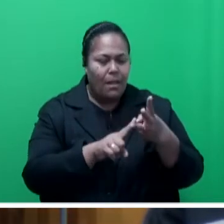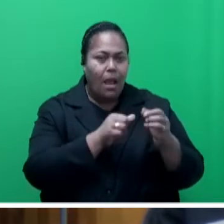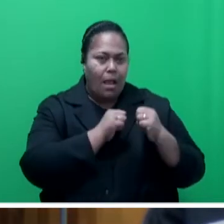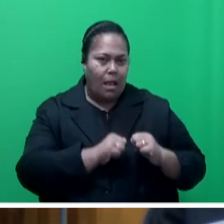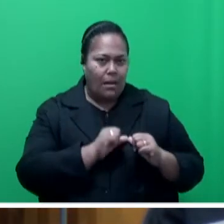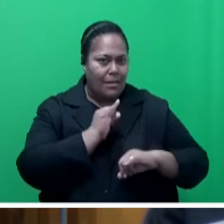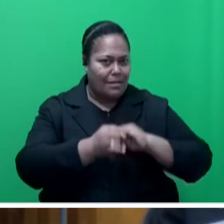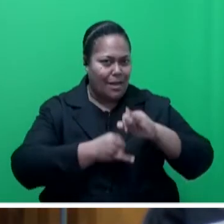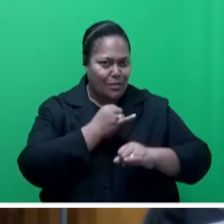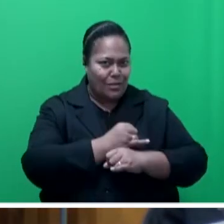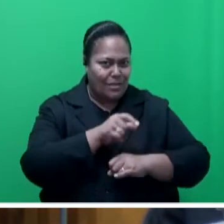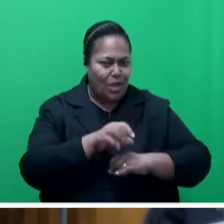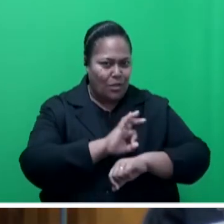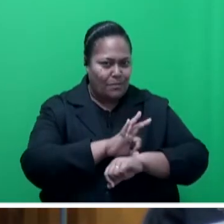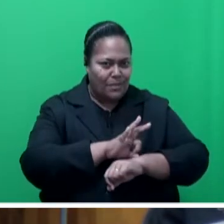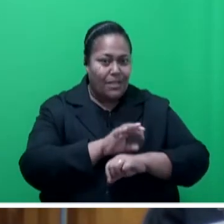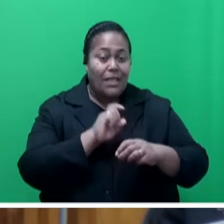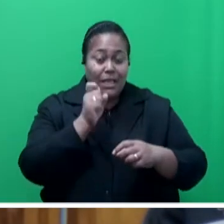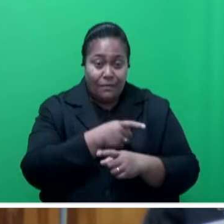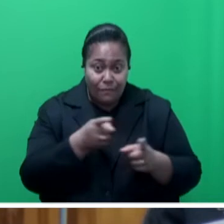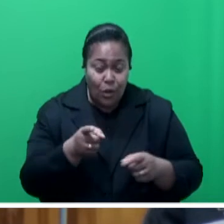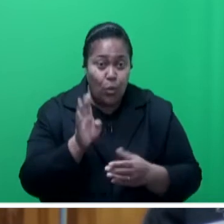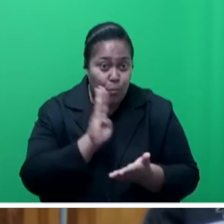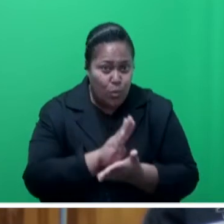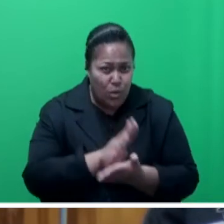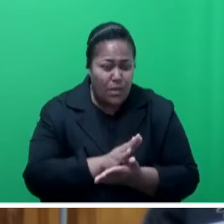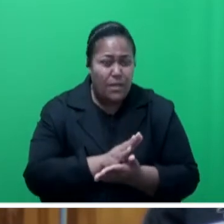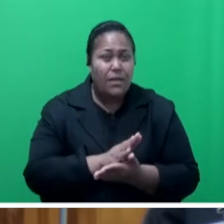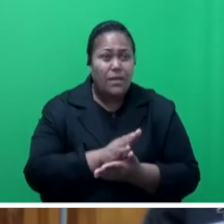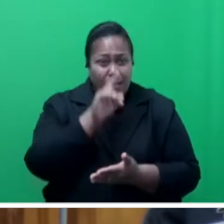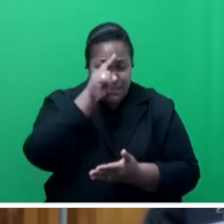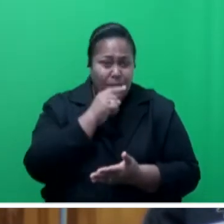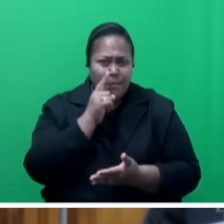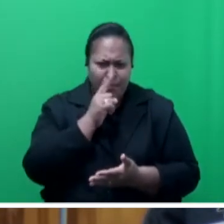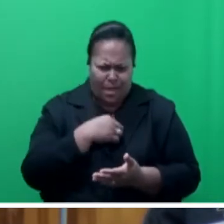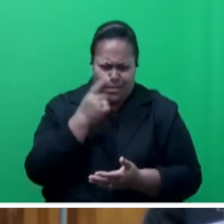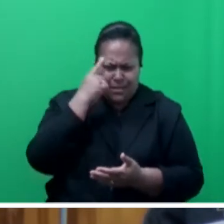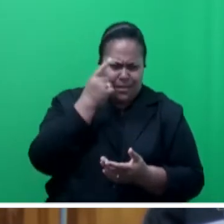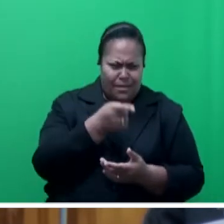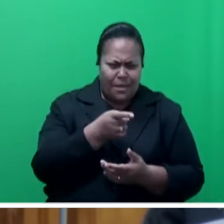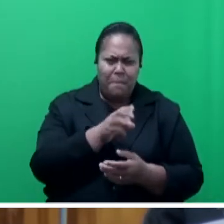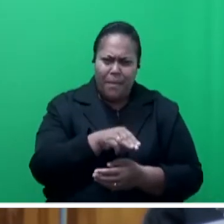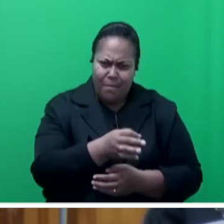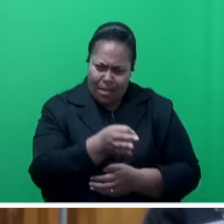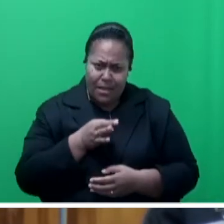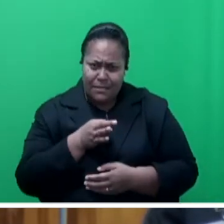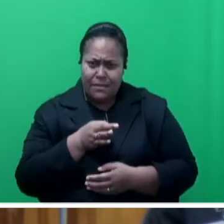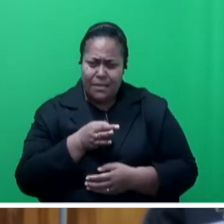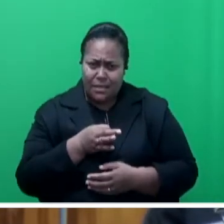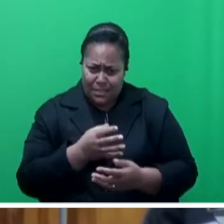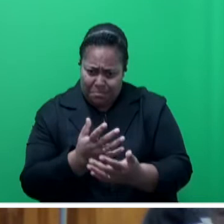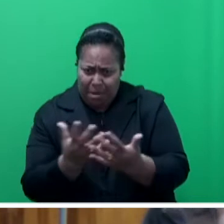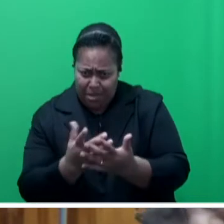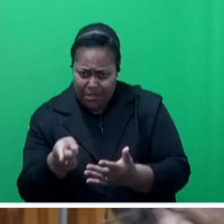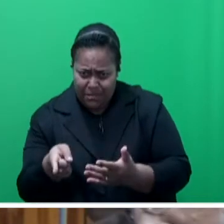if you are booking patients, and I presume that you're asking, the Honourable Member is asking a question whether it's a public patient and also whether